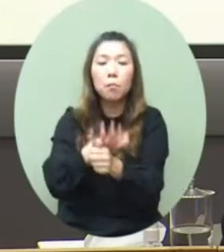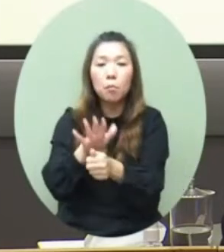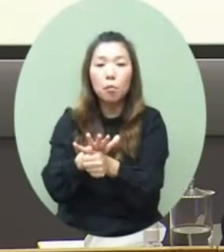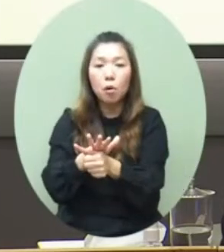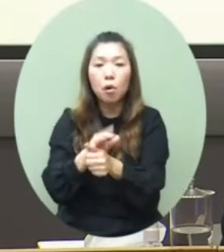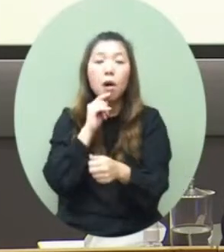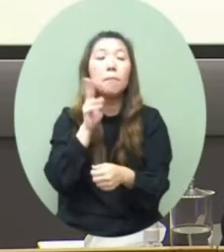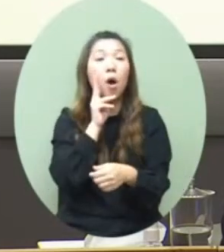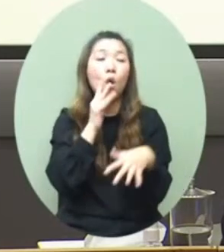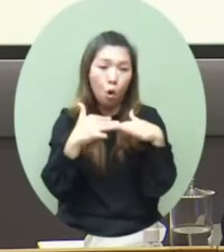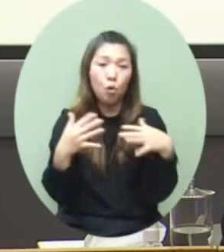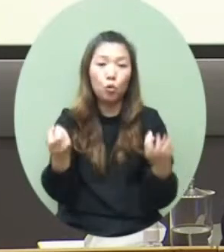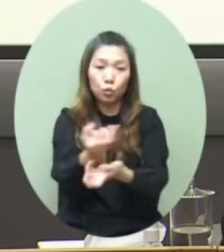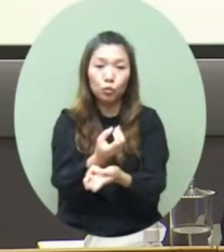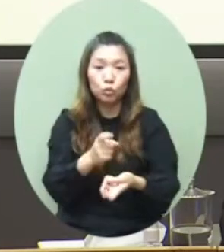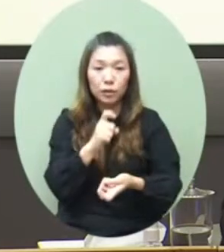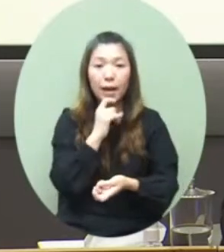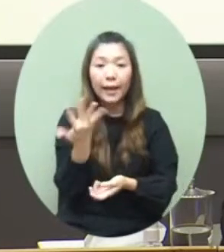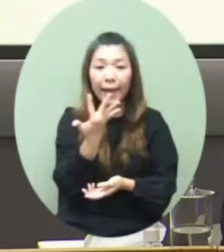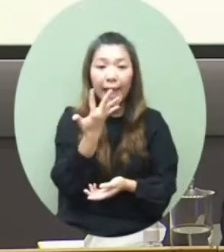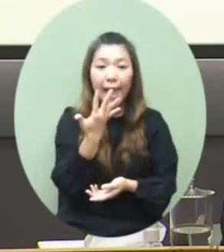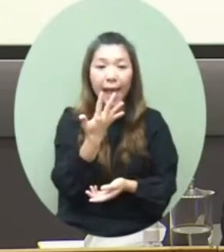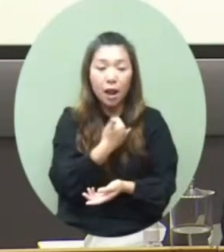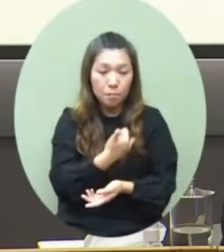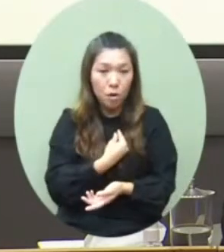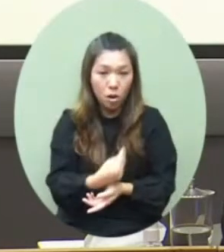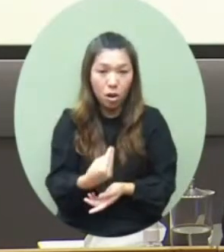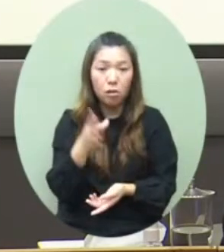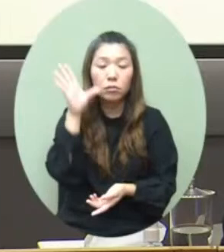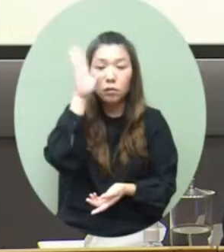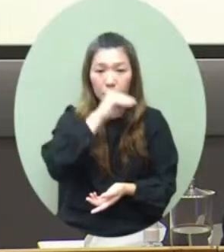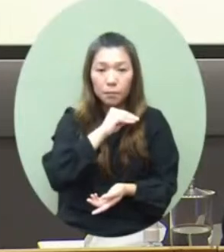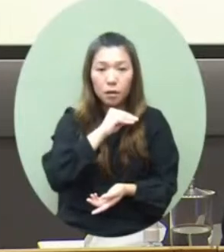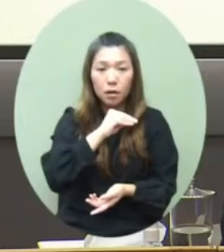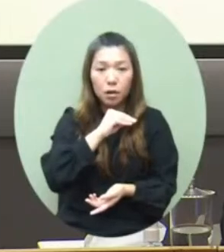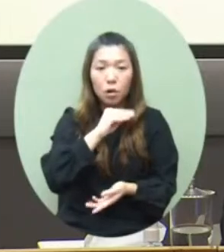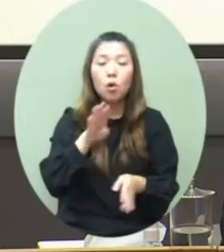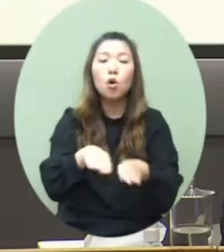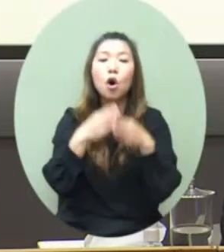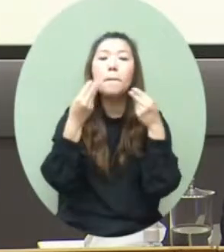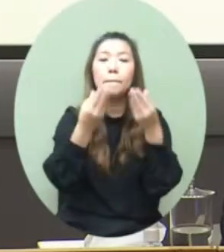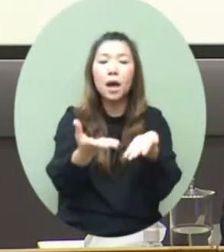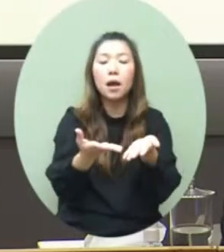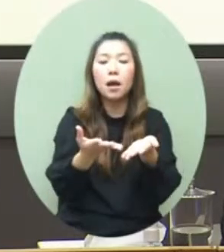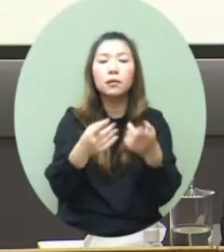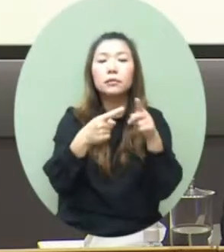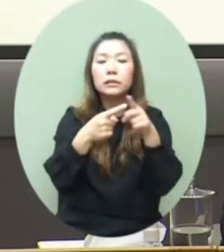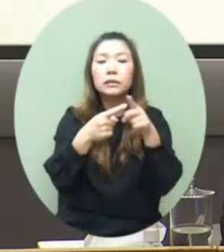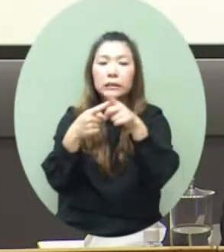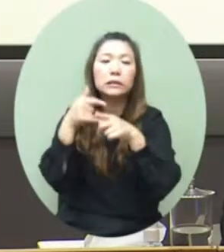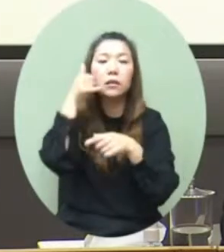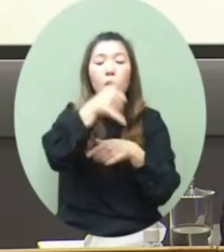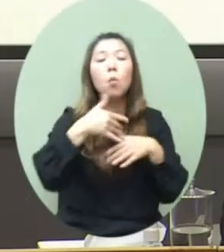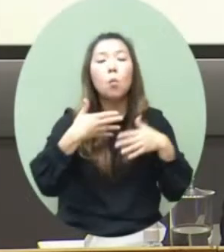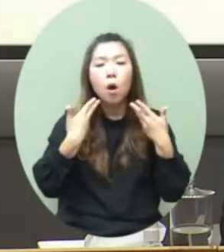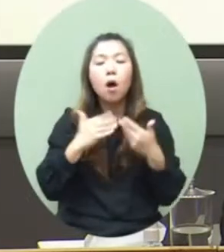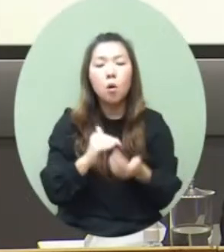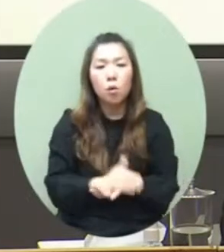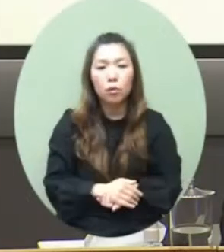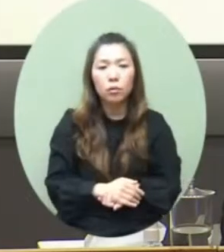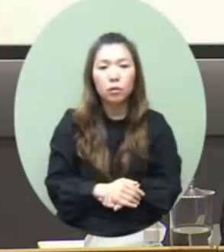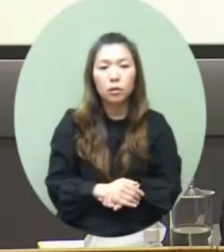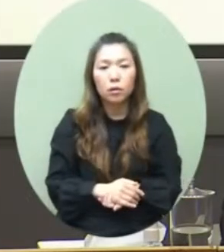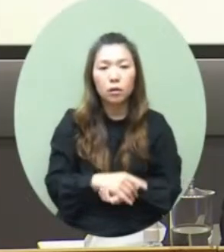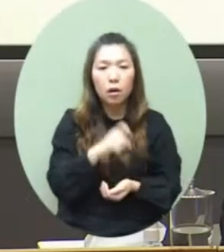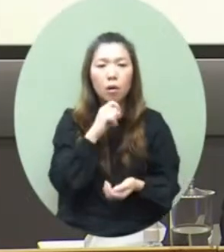We have been in touch with different organizations to hold different events. For Ocean Park, for example, they have, well, they